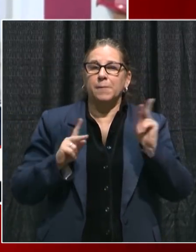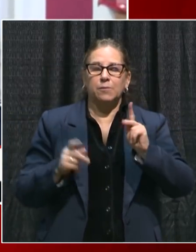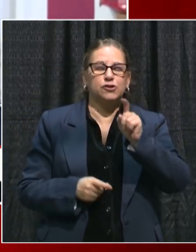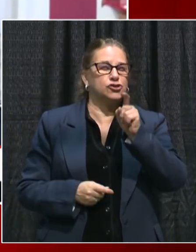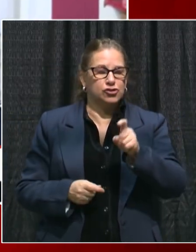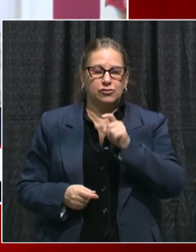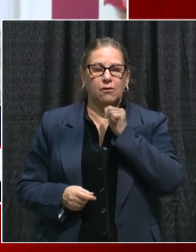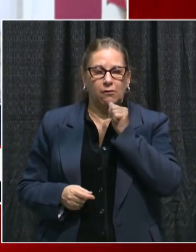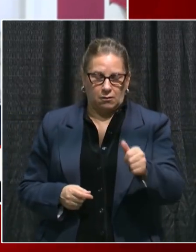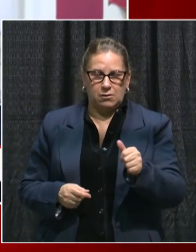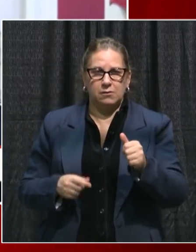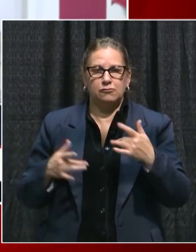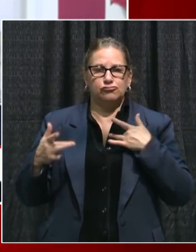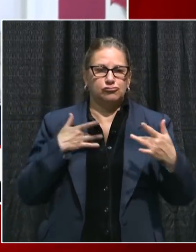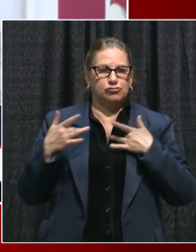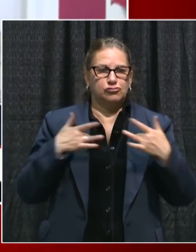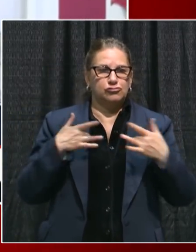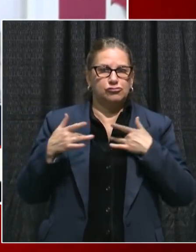Yes, Sam.